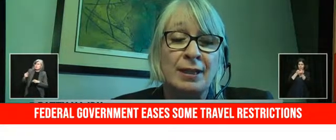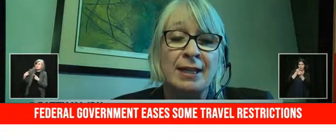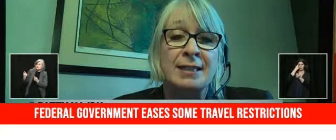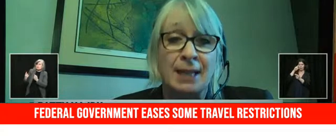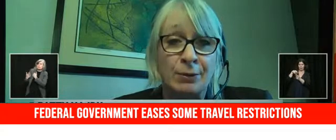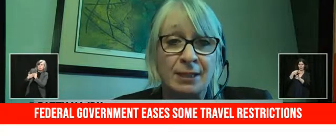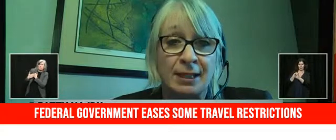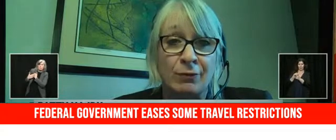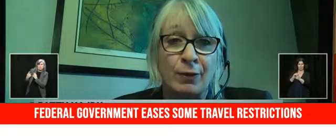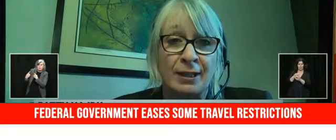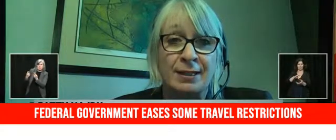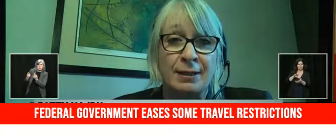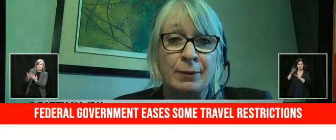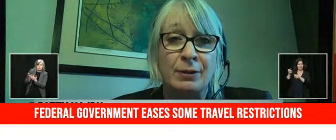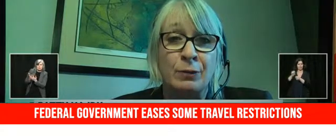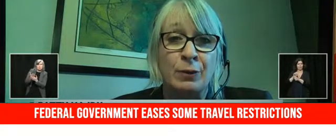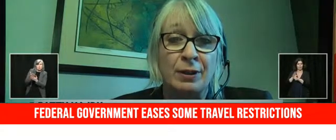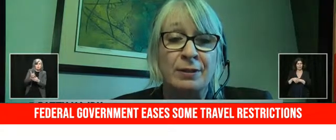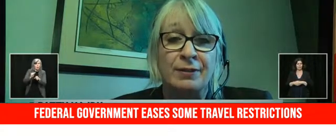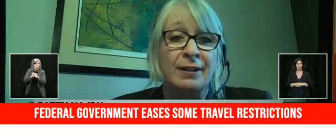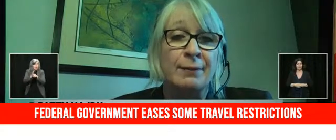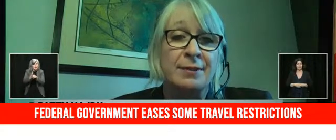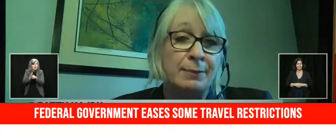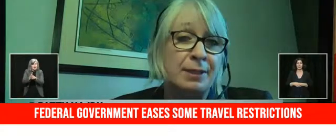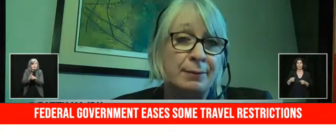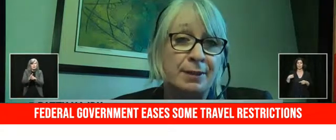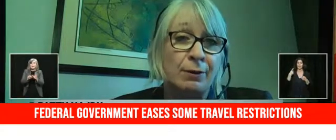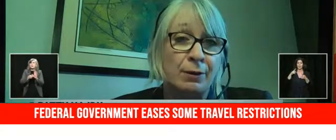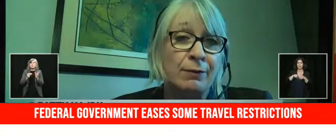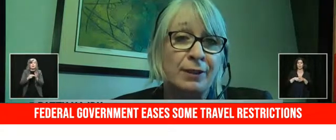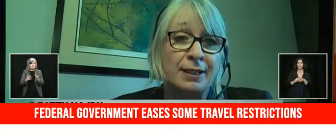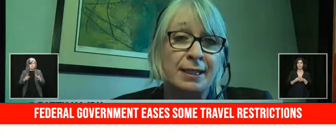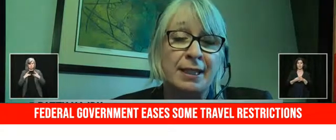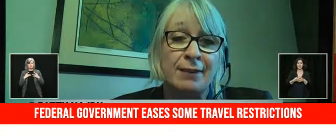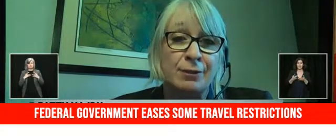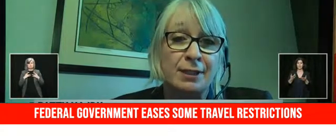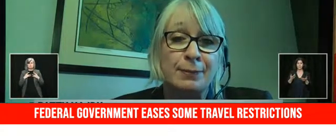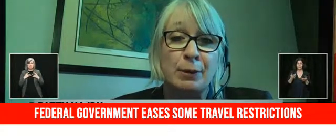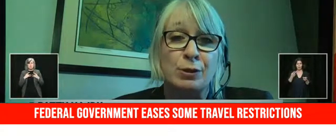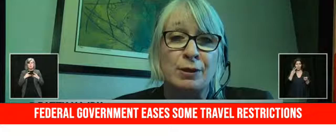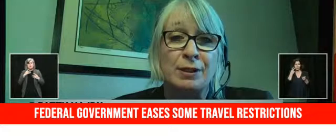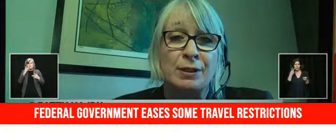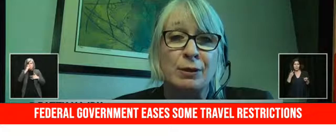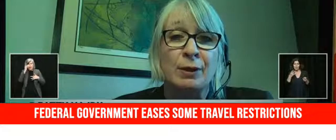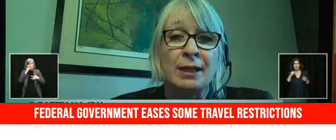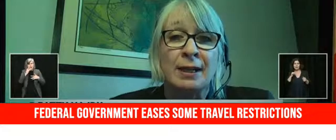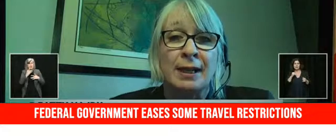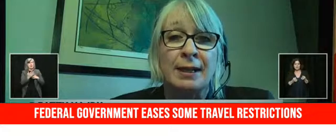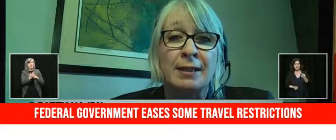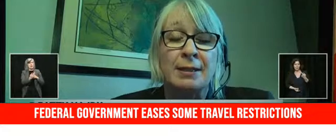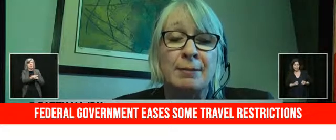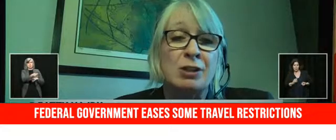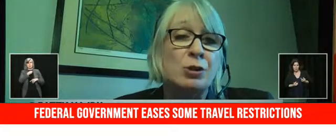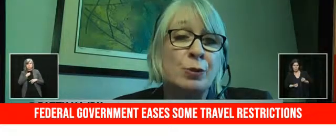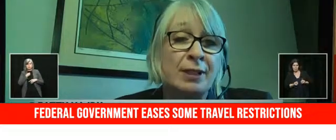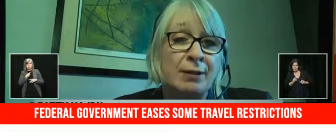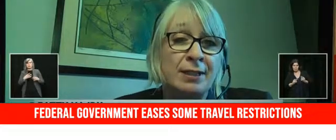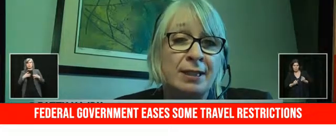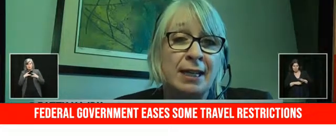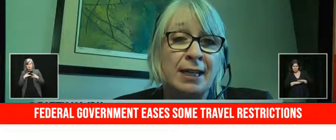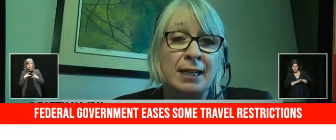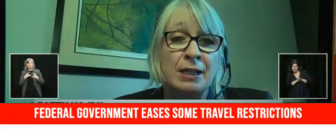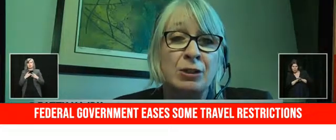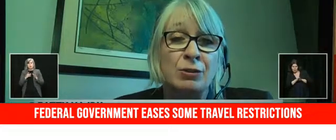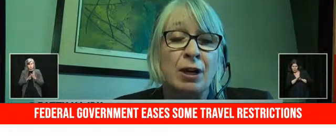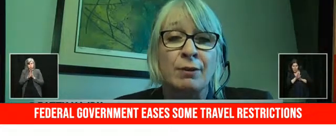know, that is the outset of when someone will develop symptoms or COVID-19 after exposure. And so the measures we're